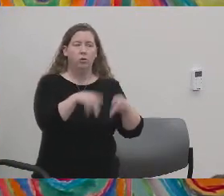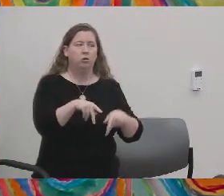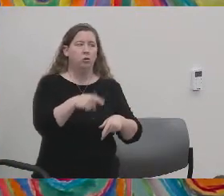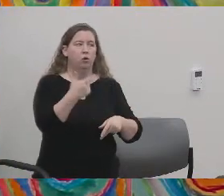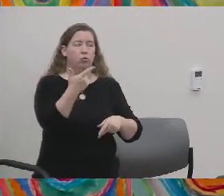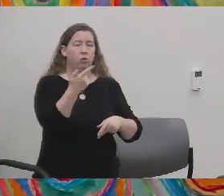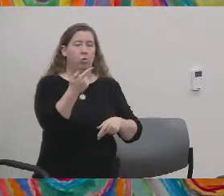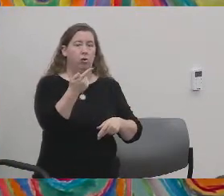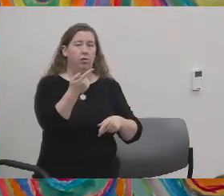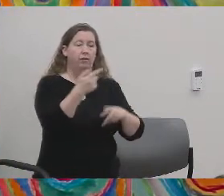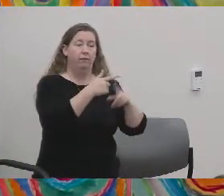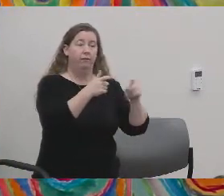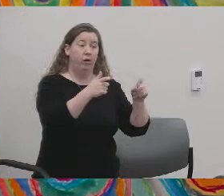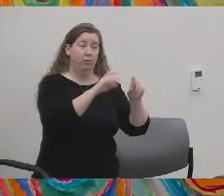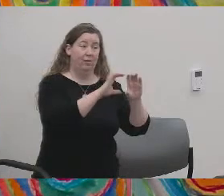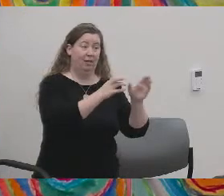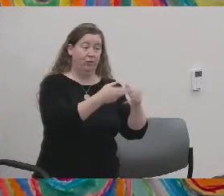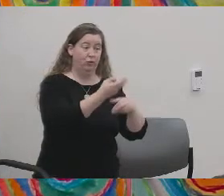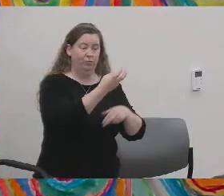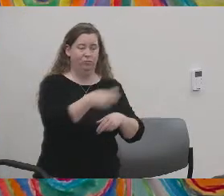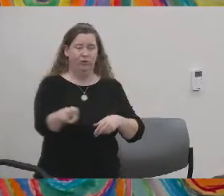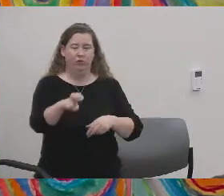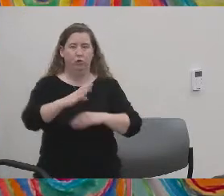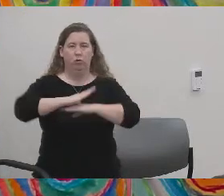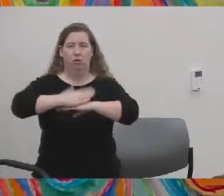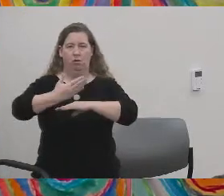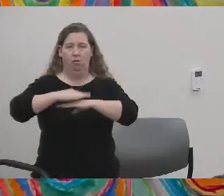going from in-person to Eagle Online.